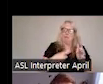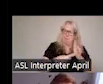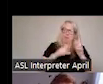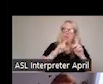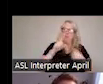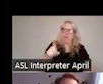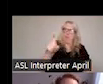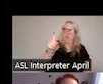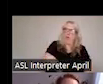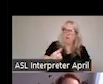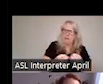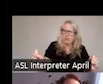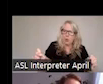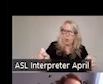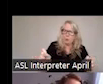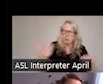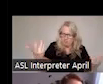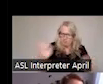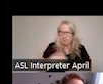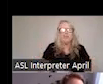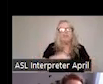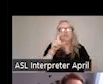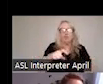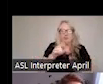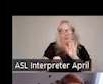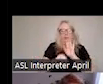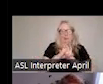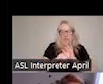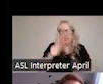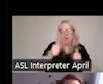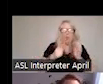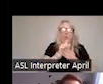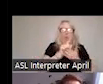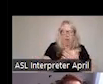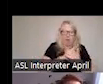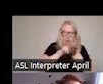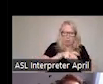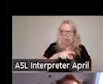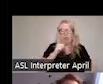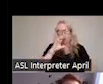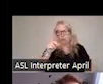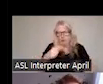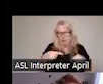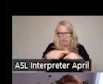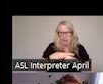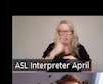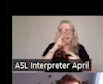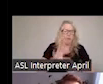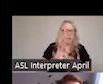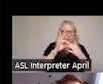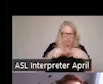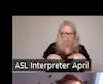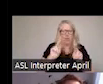you must disclose. And so you need to be able to identify, again, what laws apply, do they conflict? Is there an exception that permits